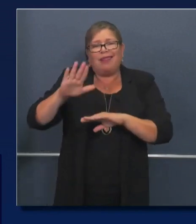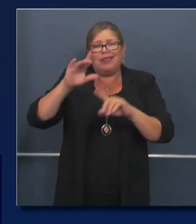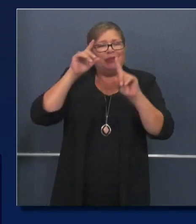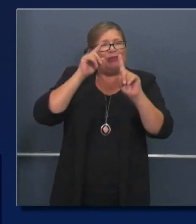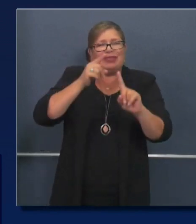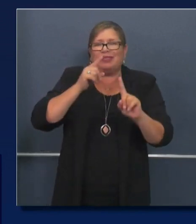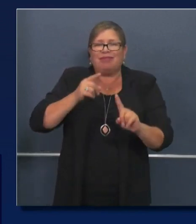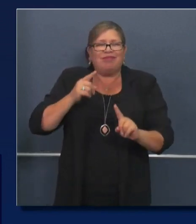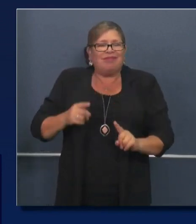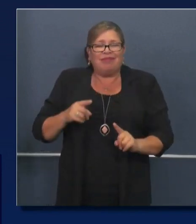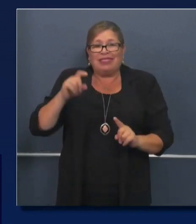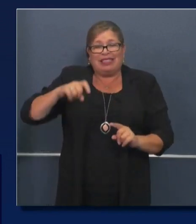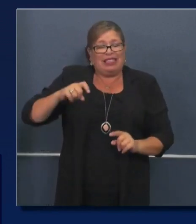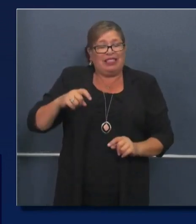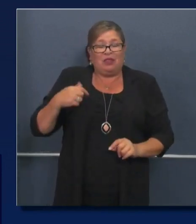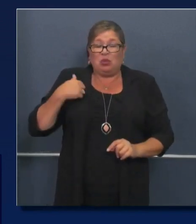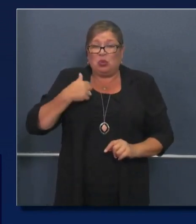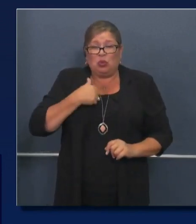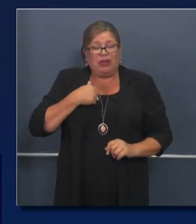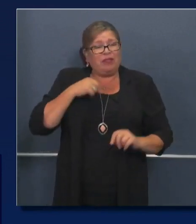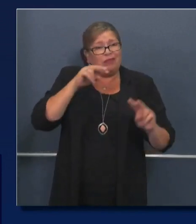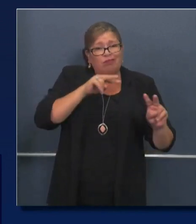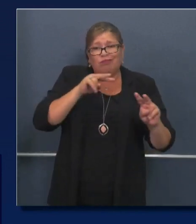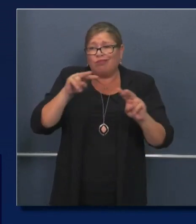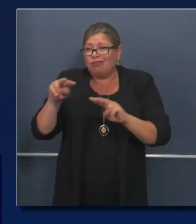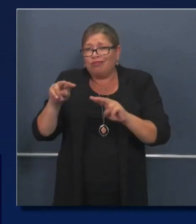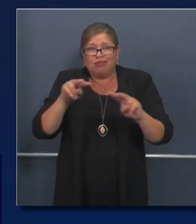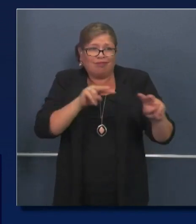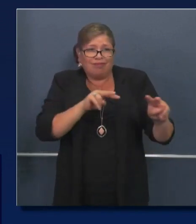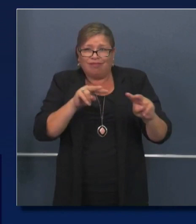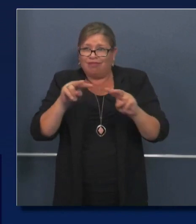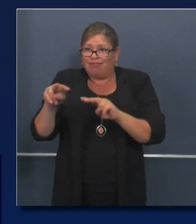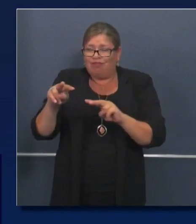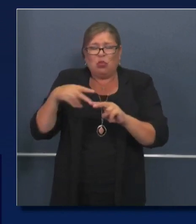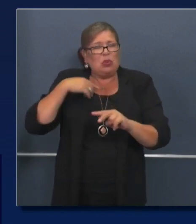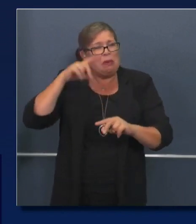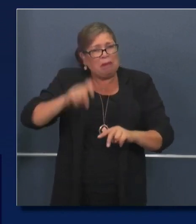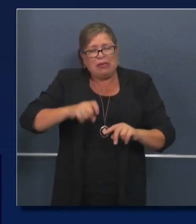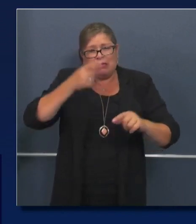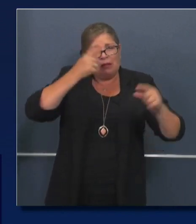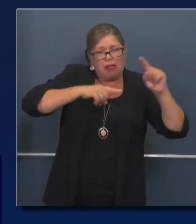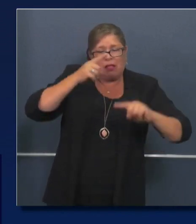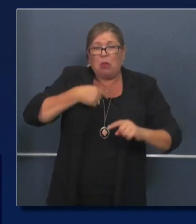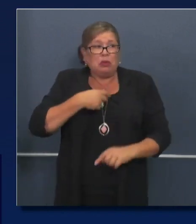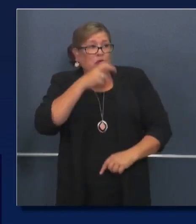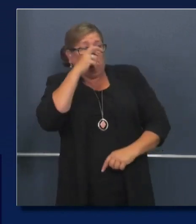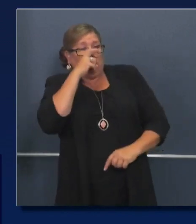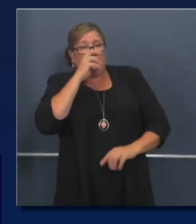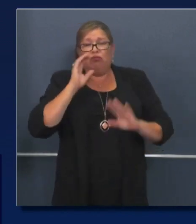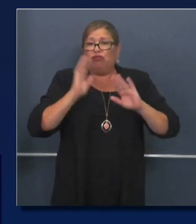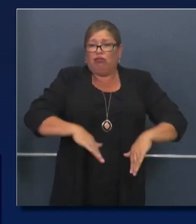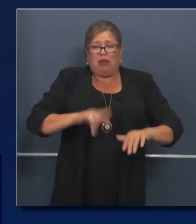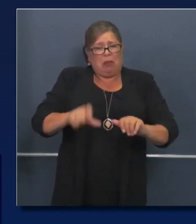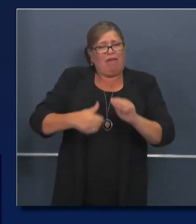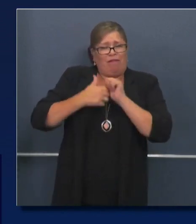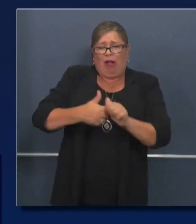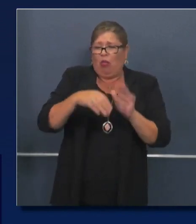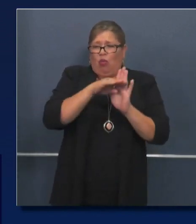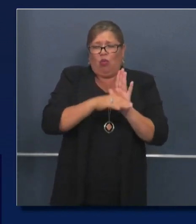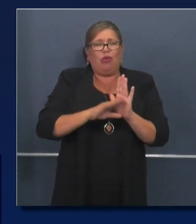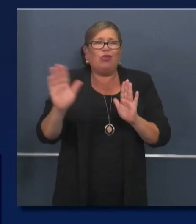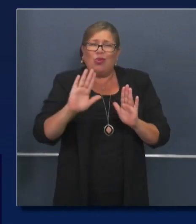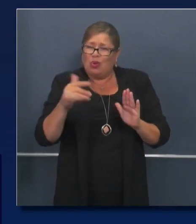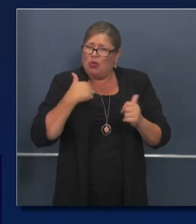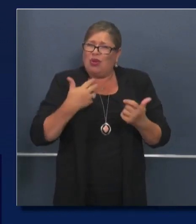upon areas that we are monitoring in real time with constant collaborative spirit and engagement with local